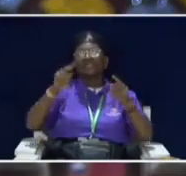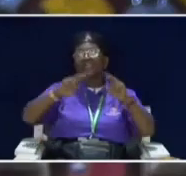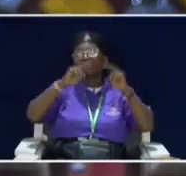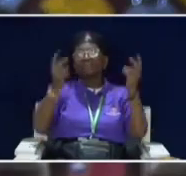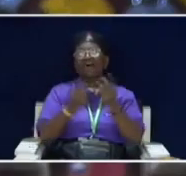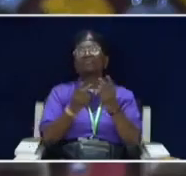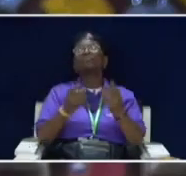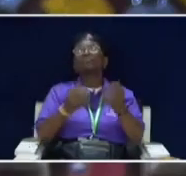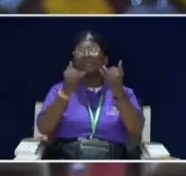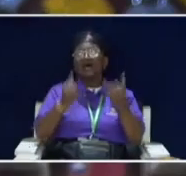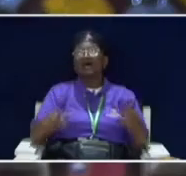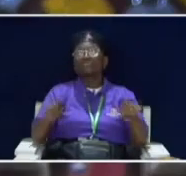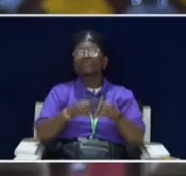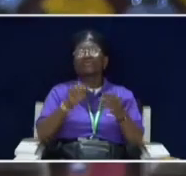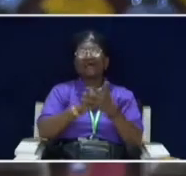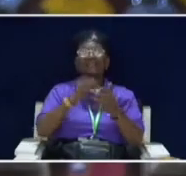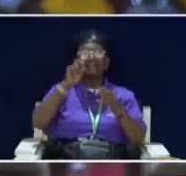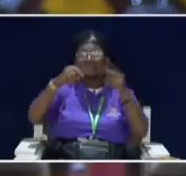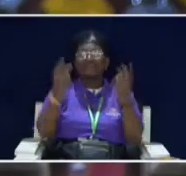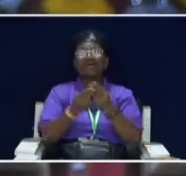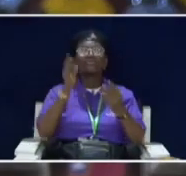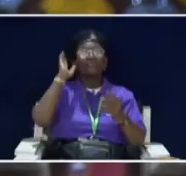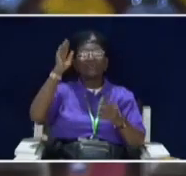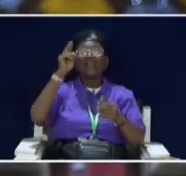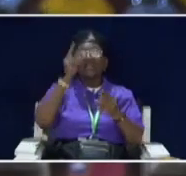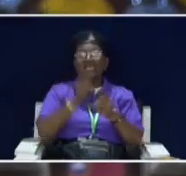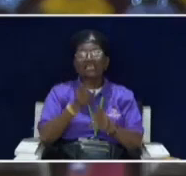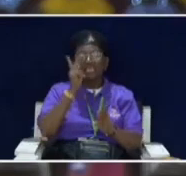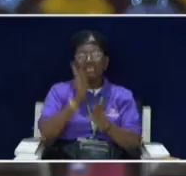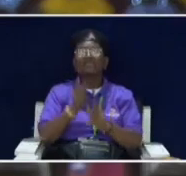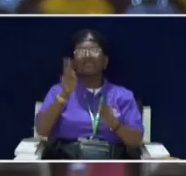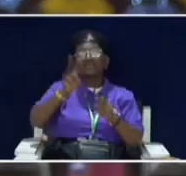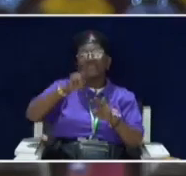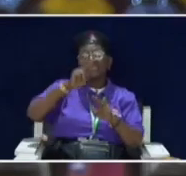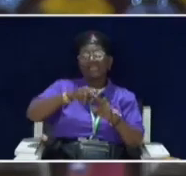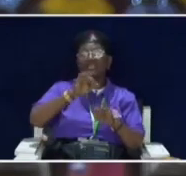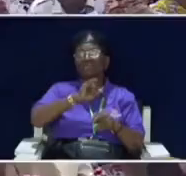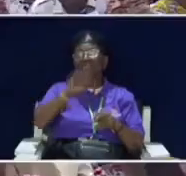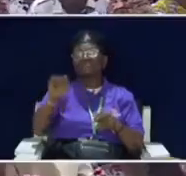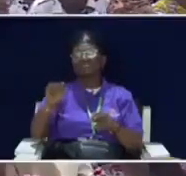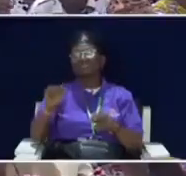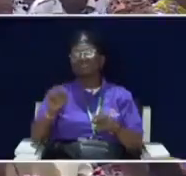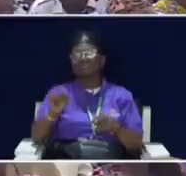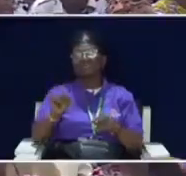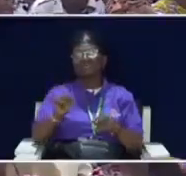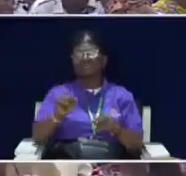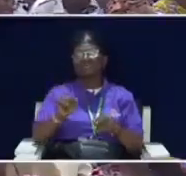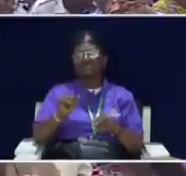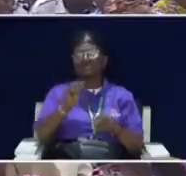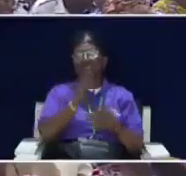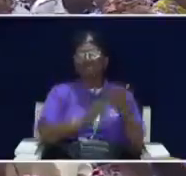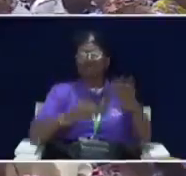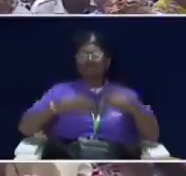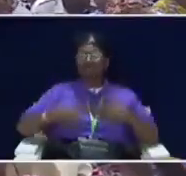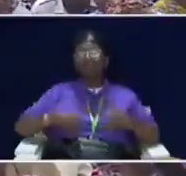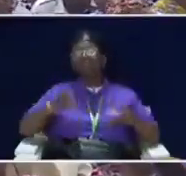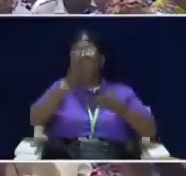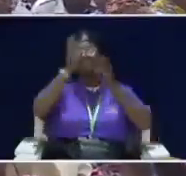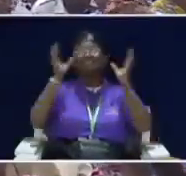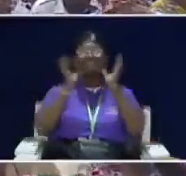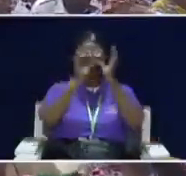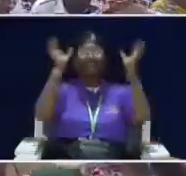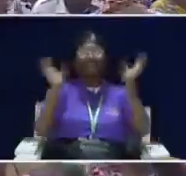that the value will keep increasing. So that the value will keep increasing. Is there somebody celebrating God in the life of